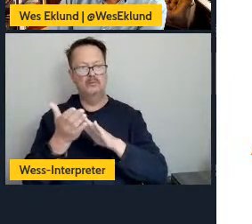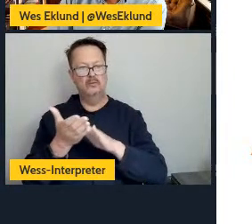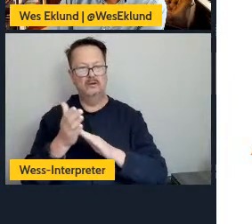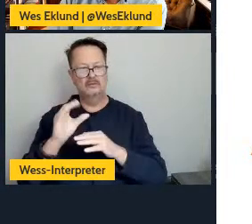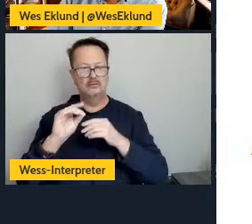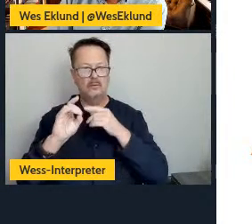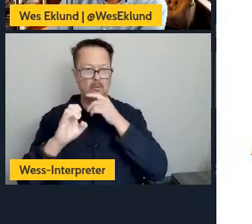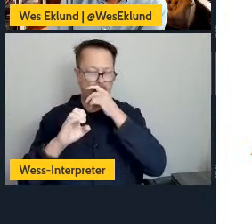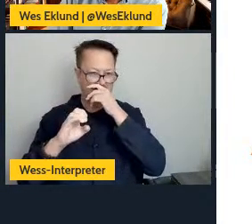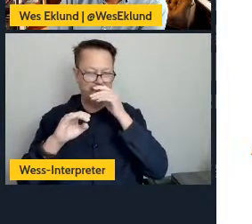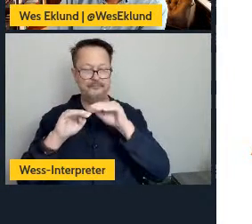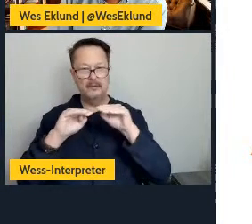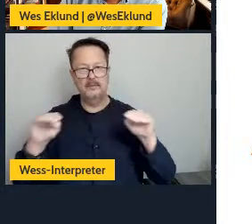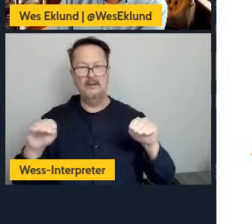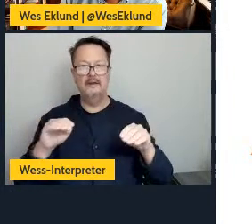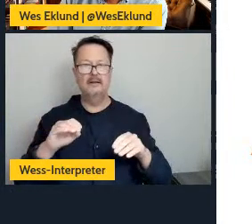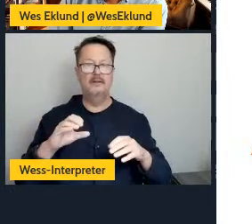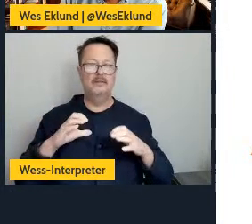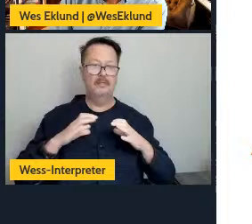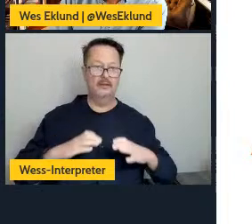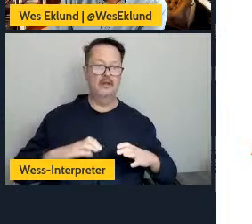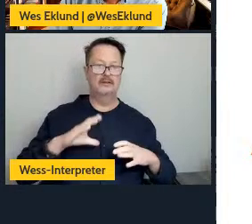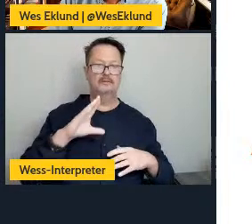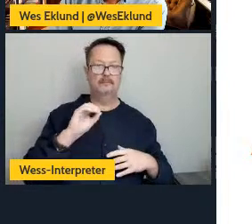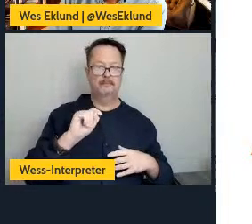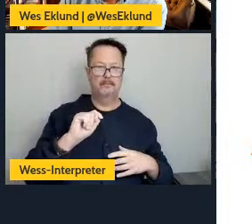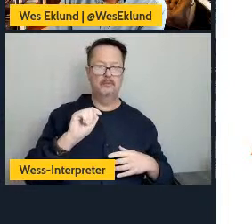that the custom bootstrap would create.